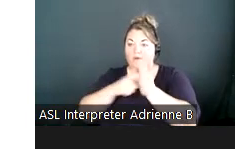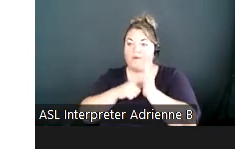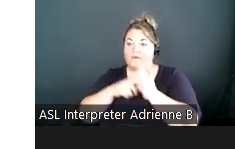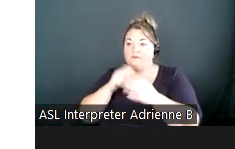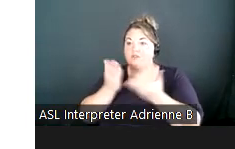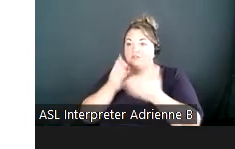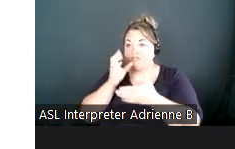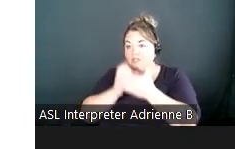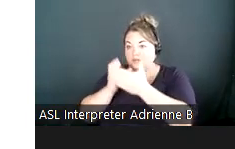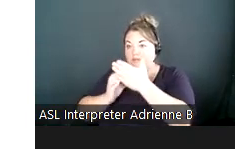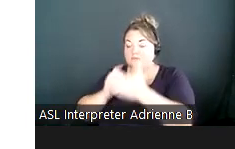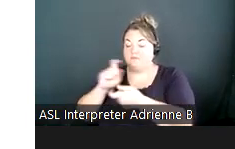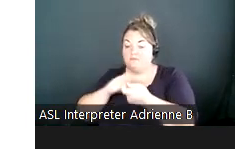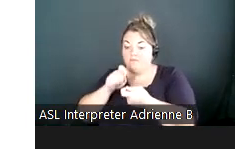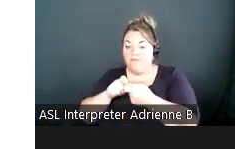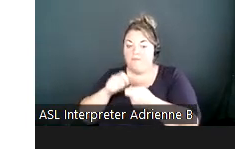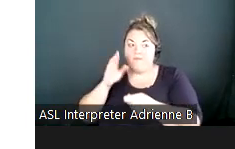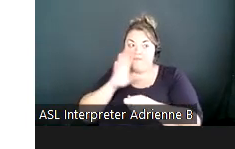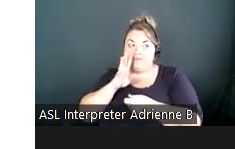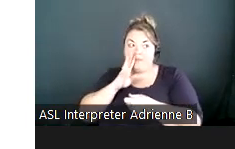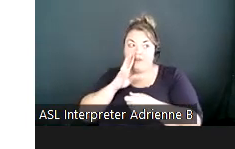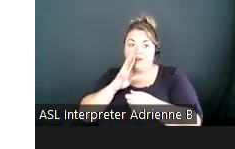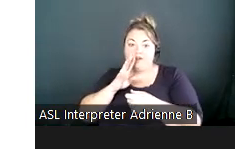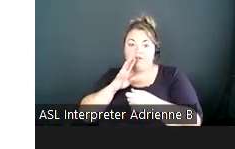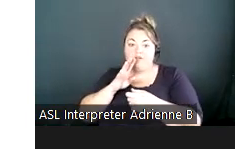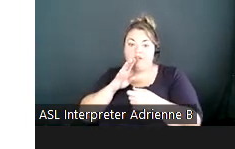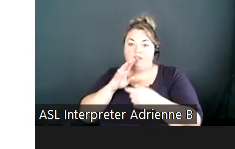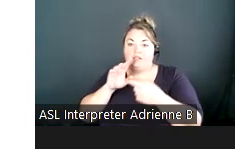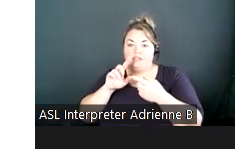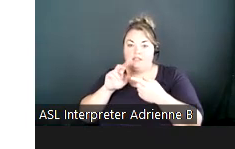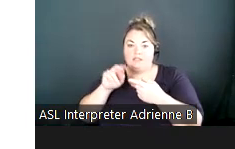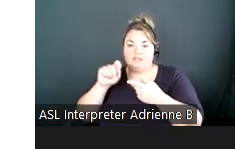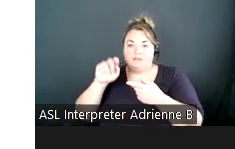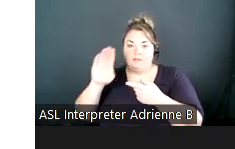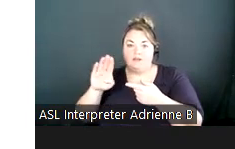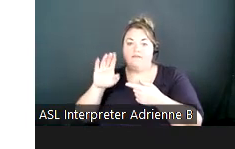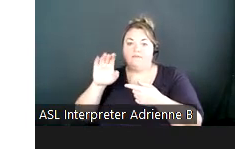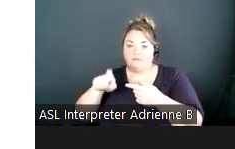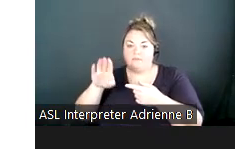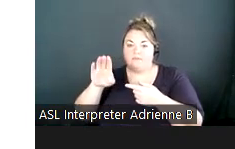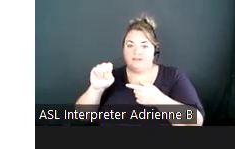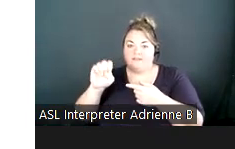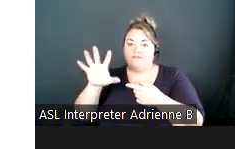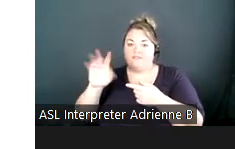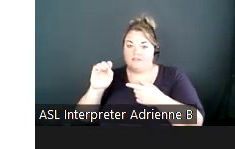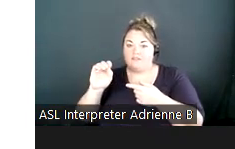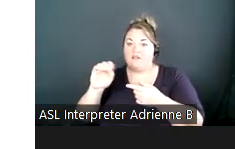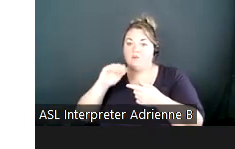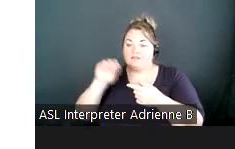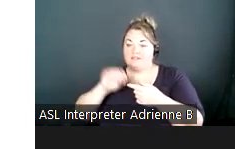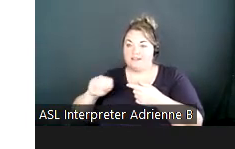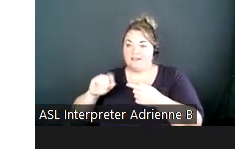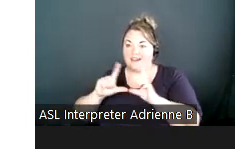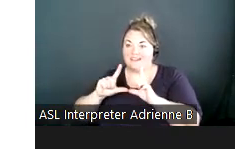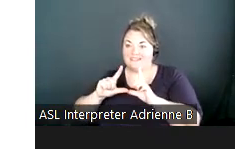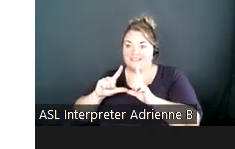chapters, specifically in speaking that there needed to be 50% licensed staff to 50% candidate staff